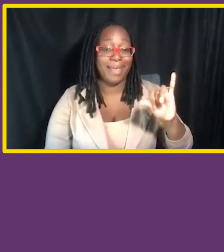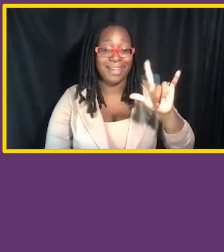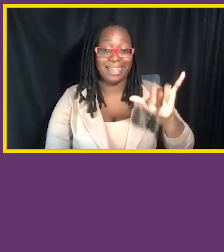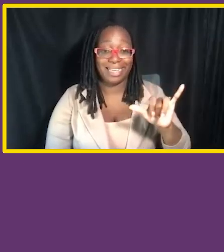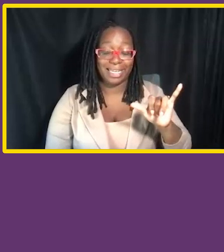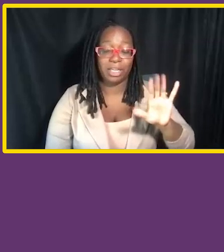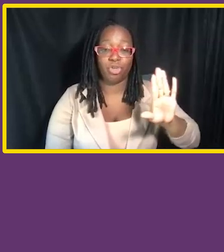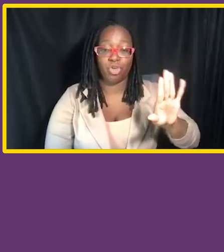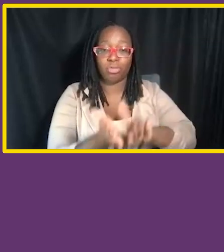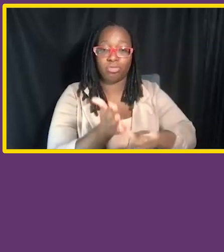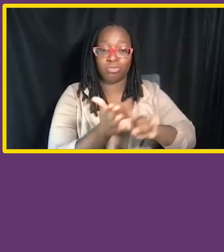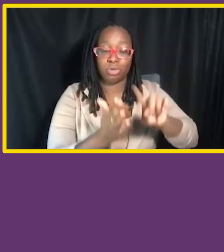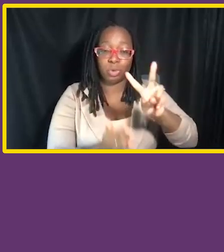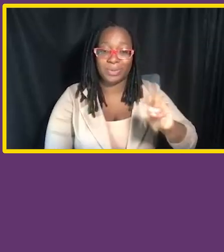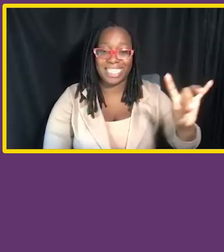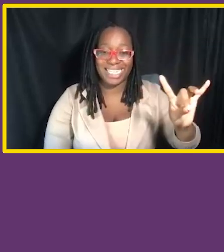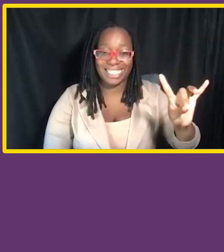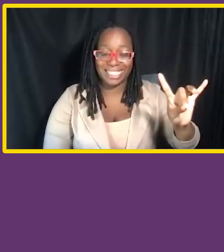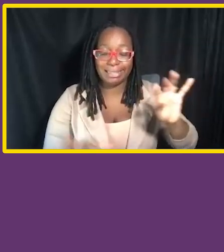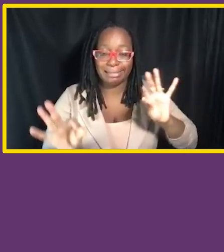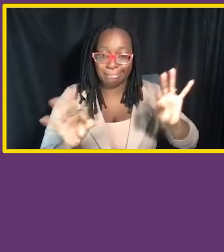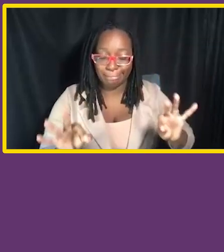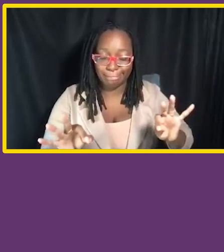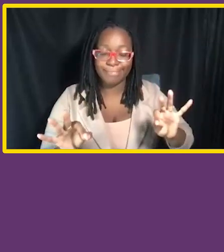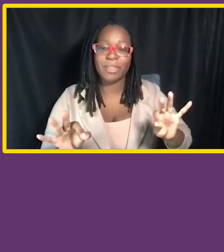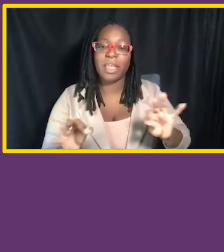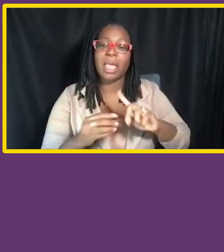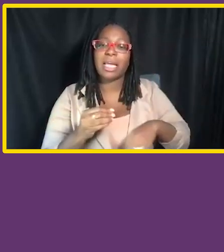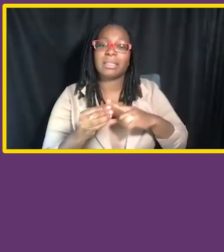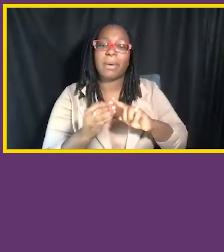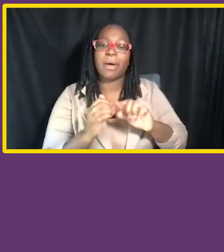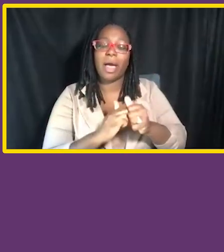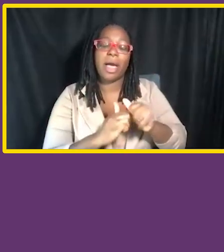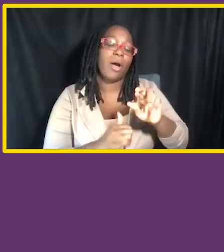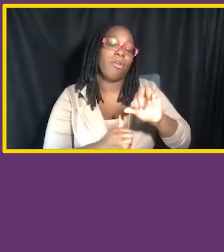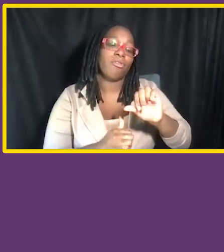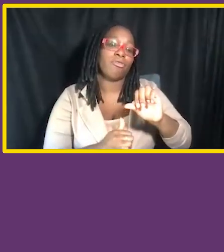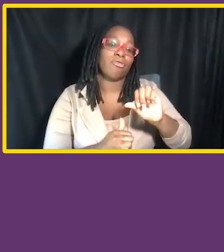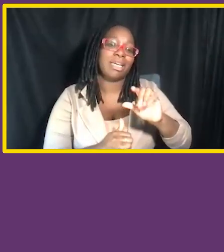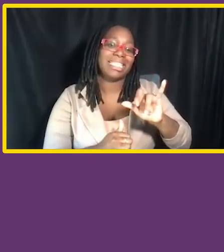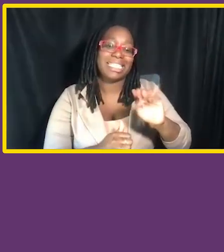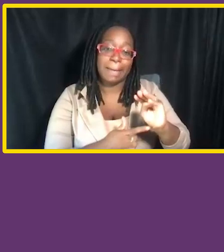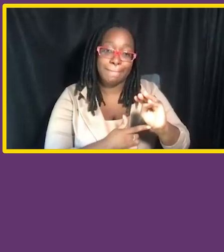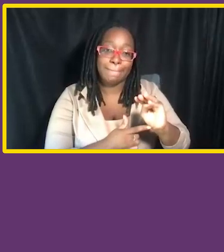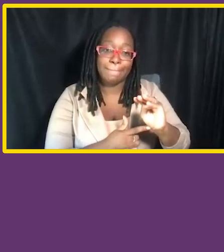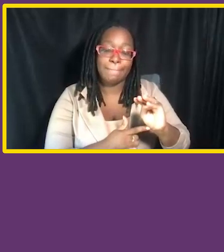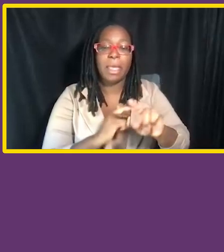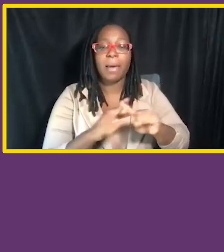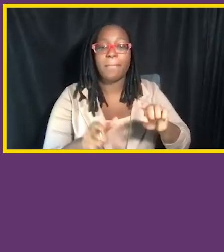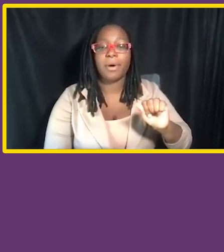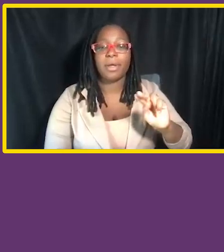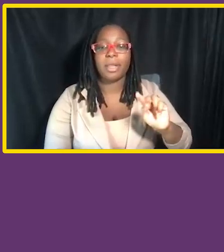dissertation. It is a term that is talking about the intersection of racism, specifically anti-blackness